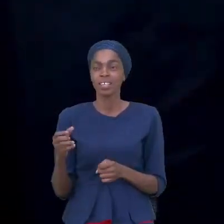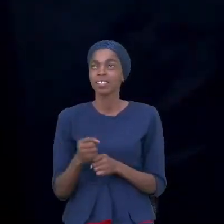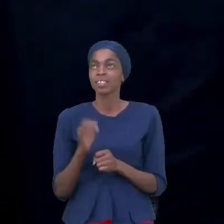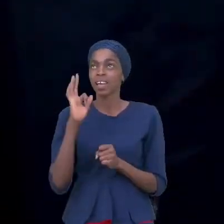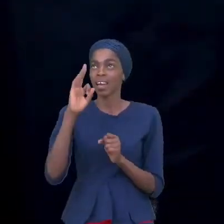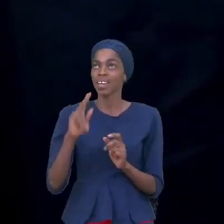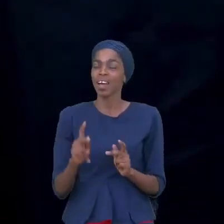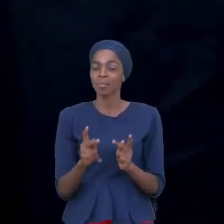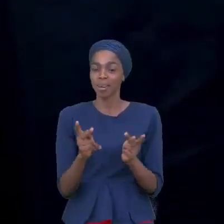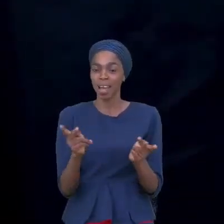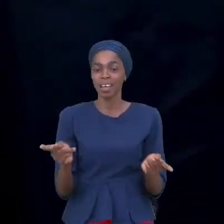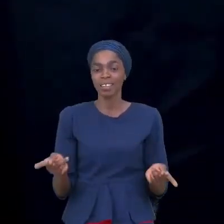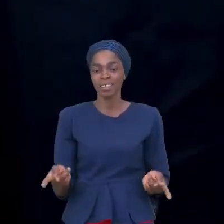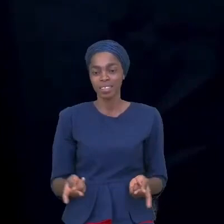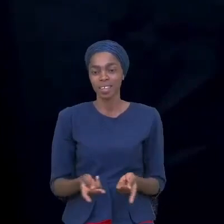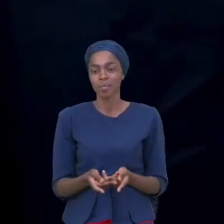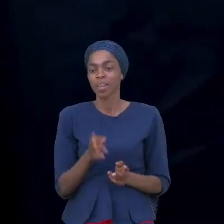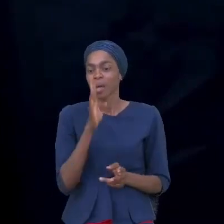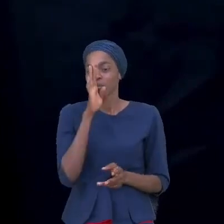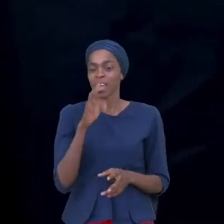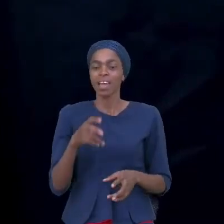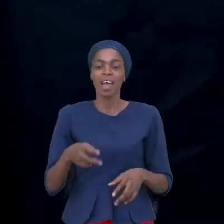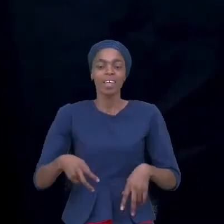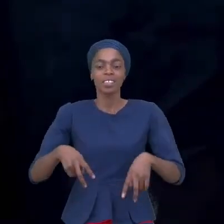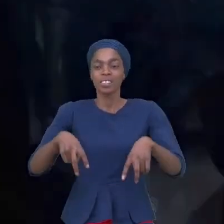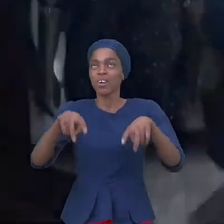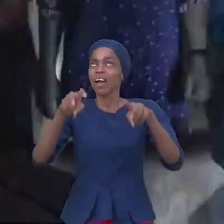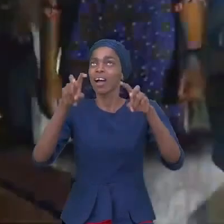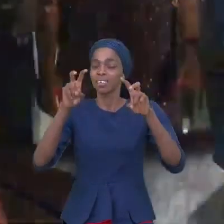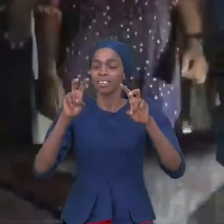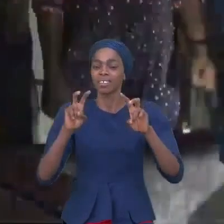arise, take your place, be